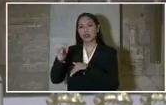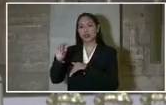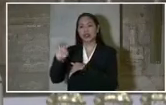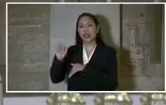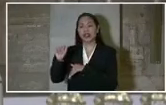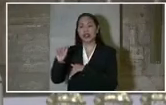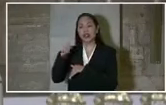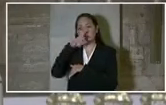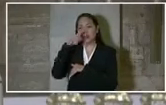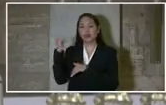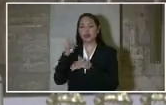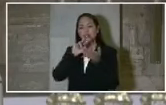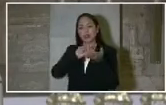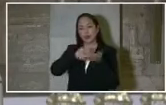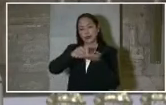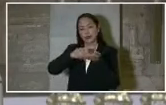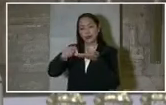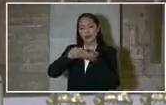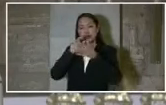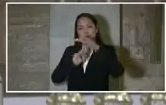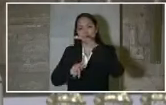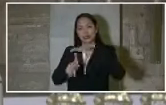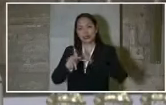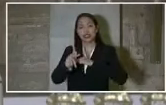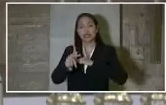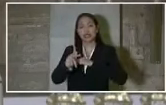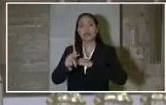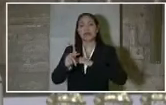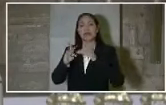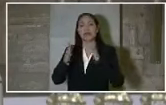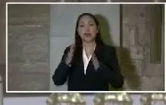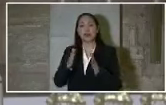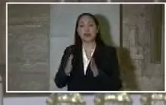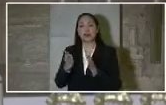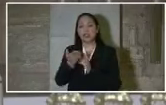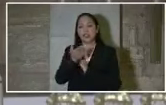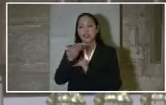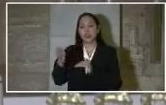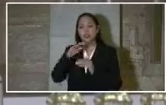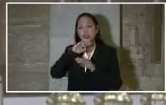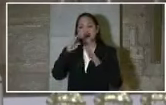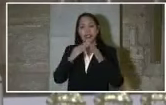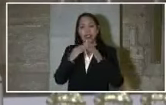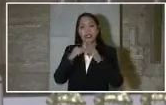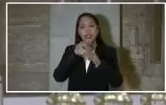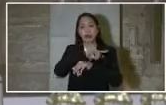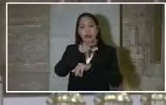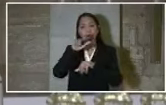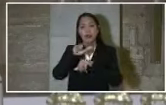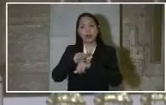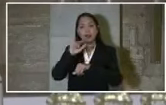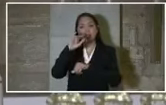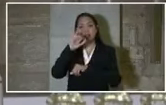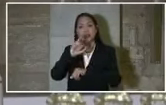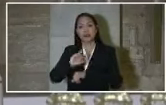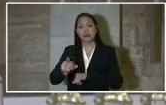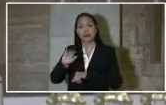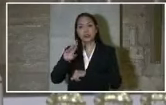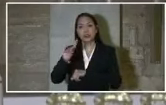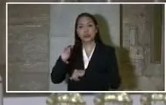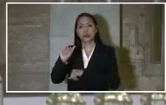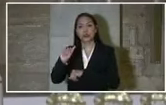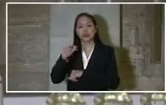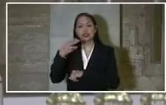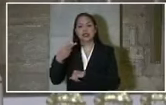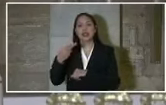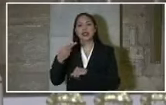written through the prophet, 'And you, Bethlehem, land of Judah, are by no means